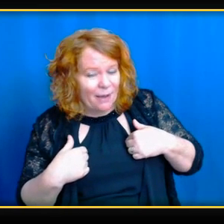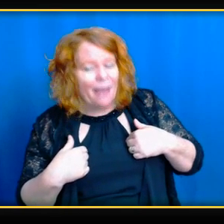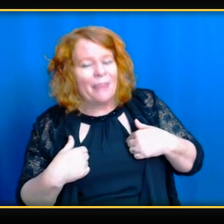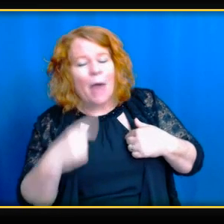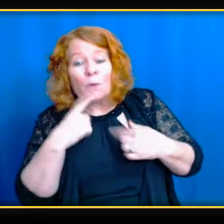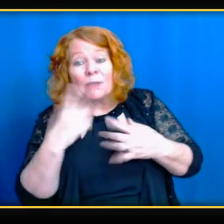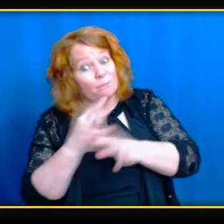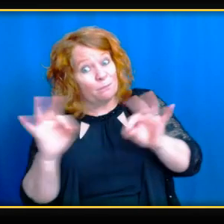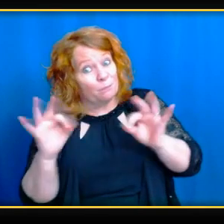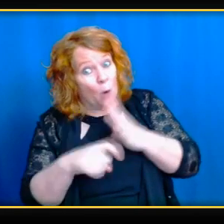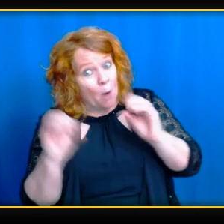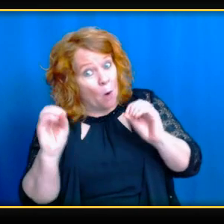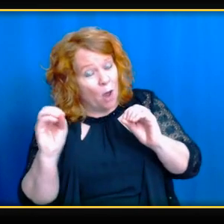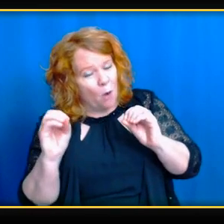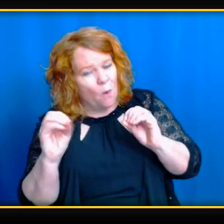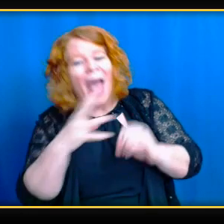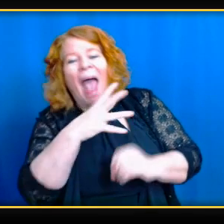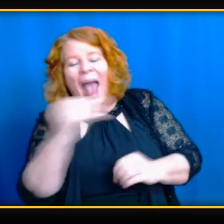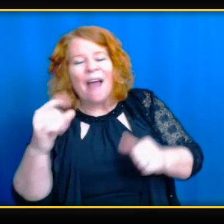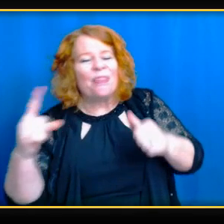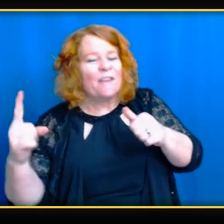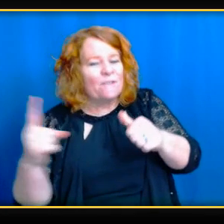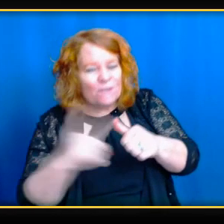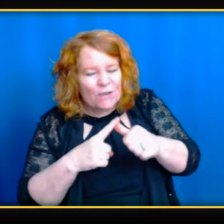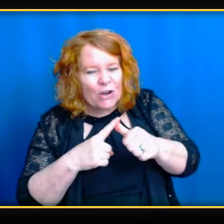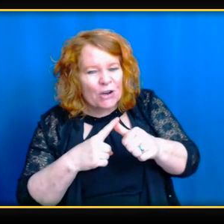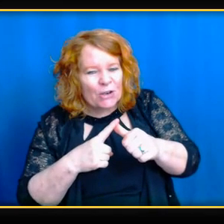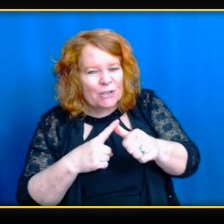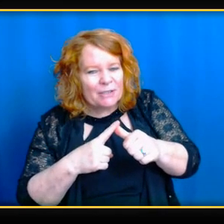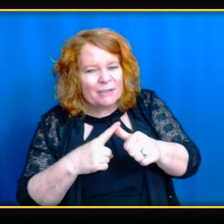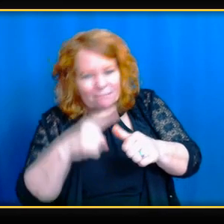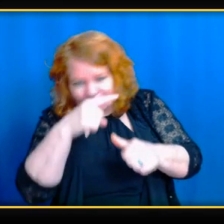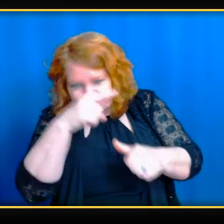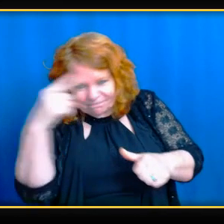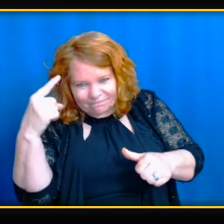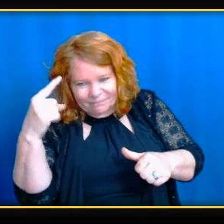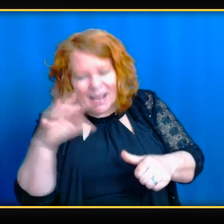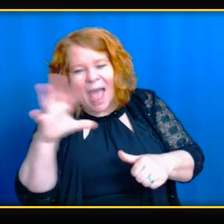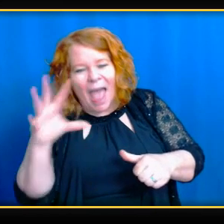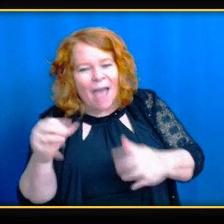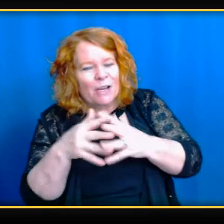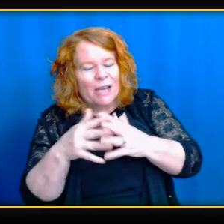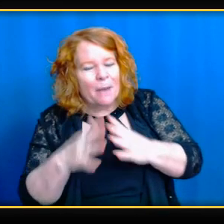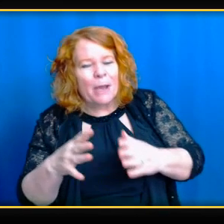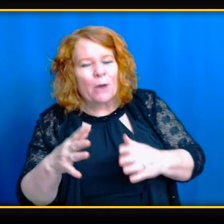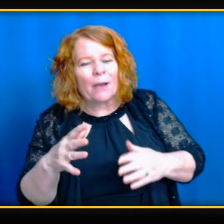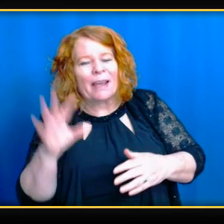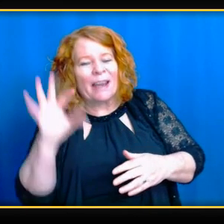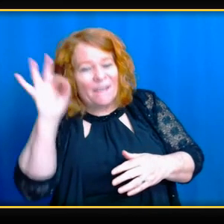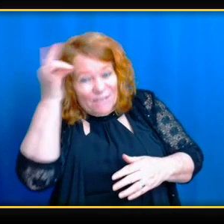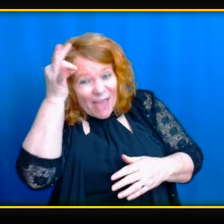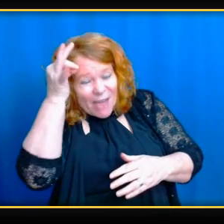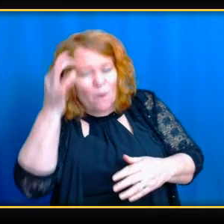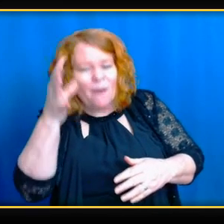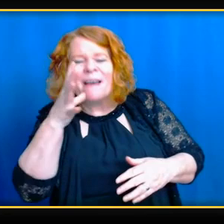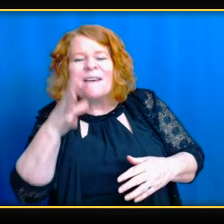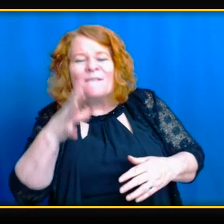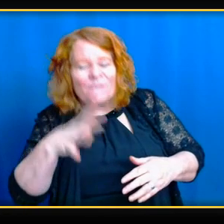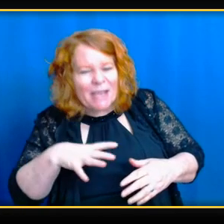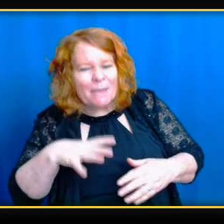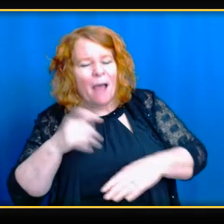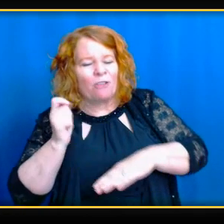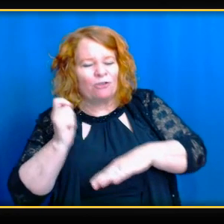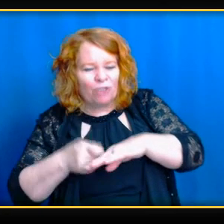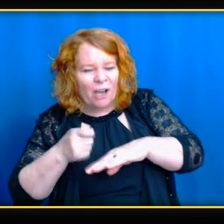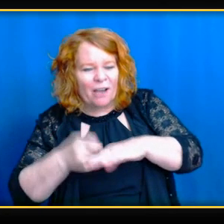first African-American federal female judge, Constance Baker Motley, who had been involved with